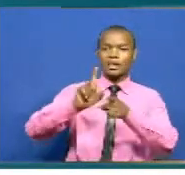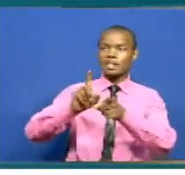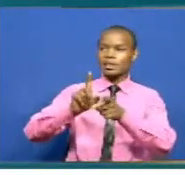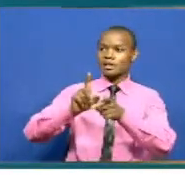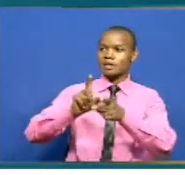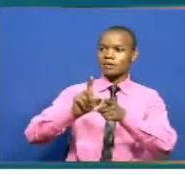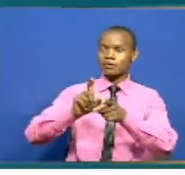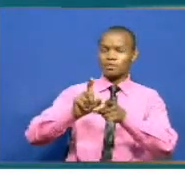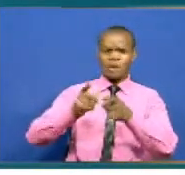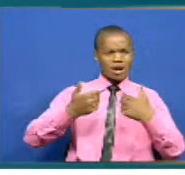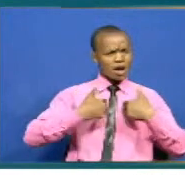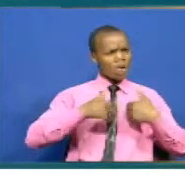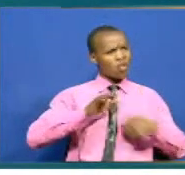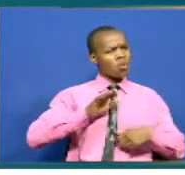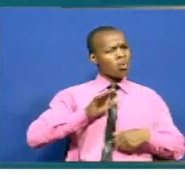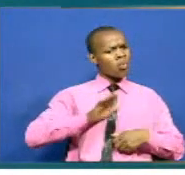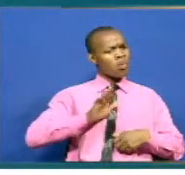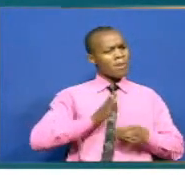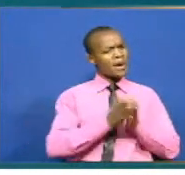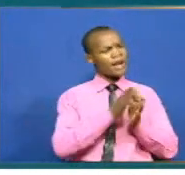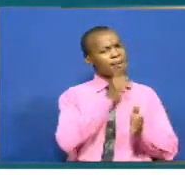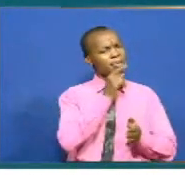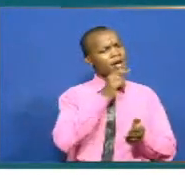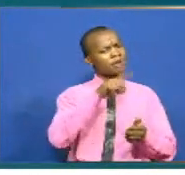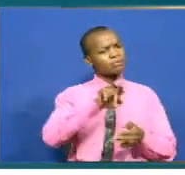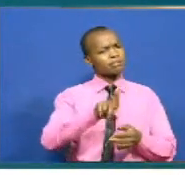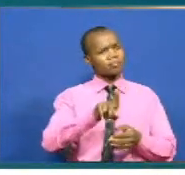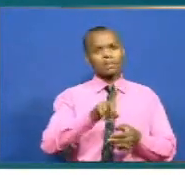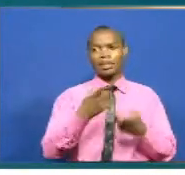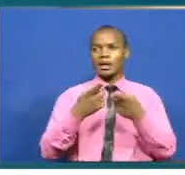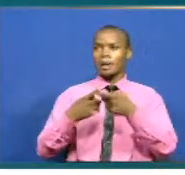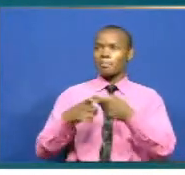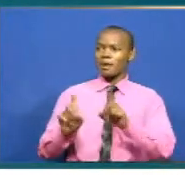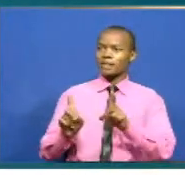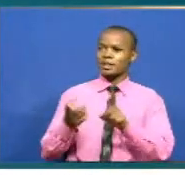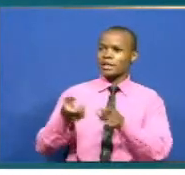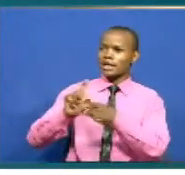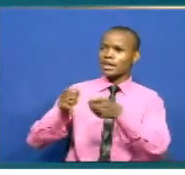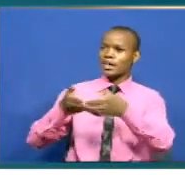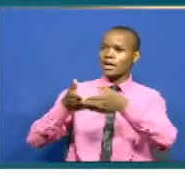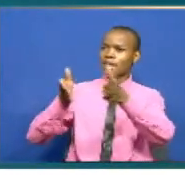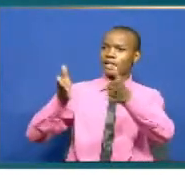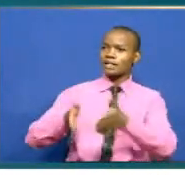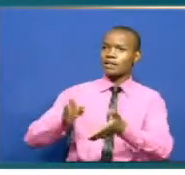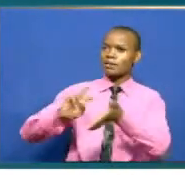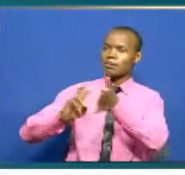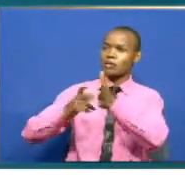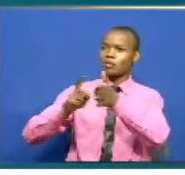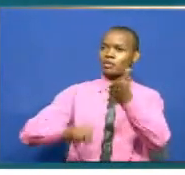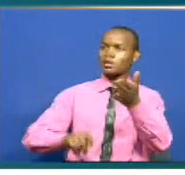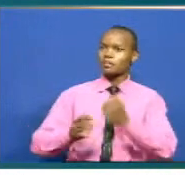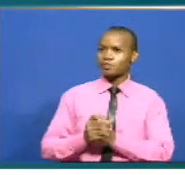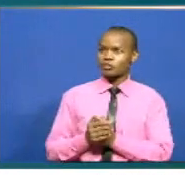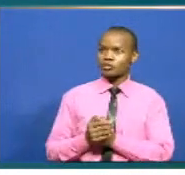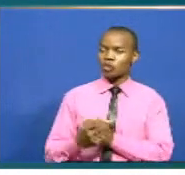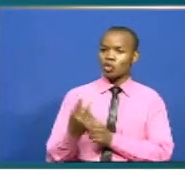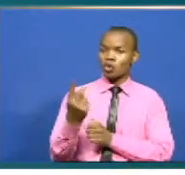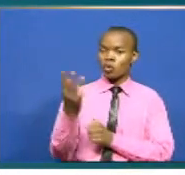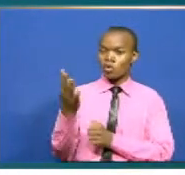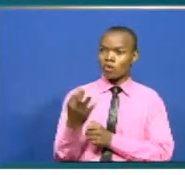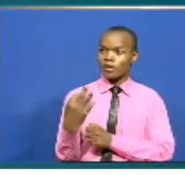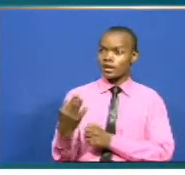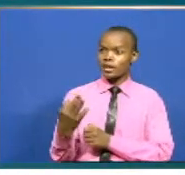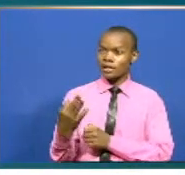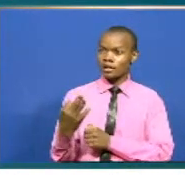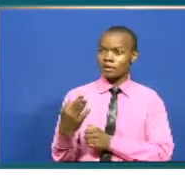therefore, there's a woman and a man. Yes, the woman and man. But that increase is in that means because 2/3 majority of the